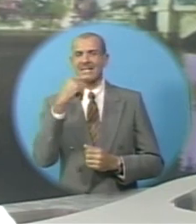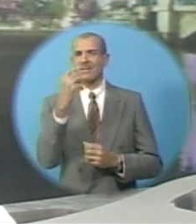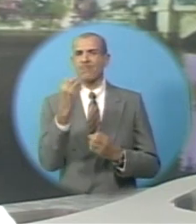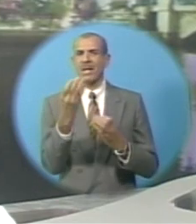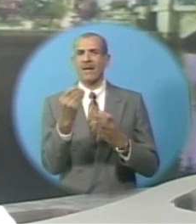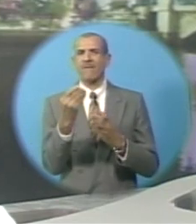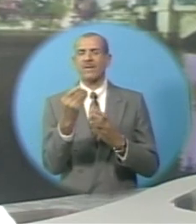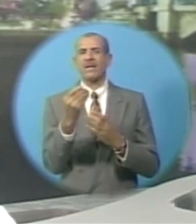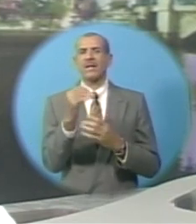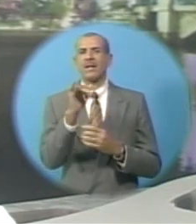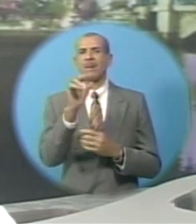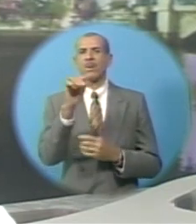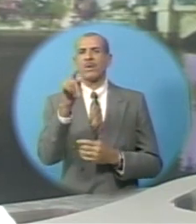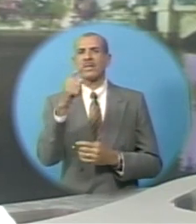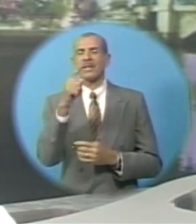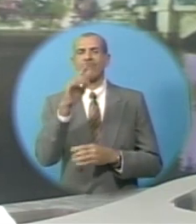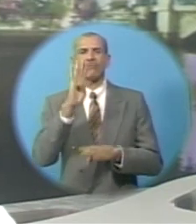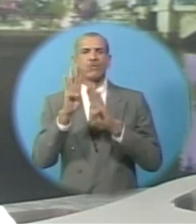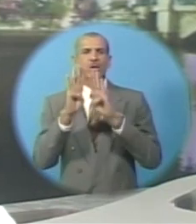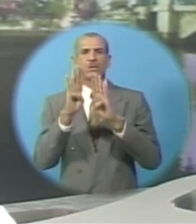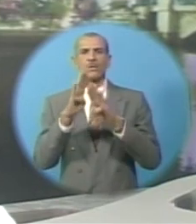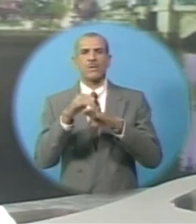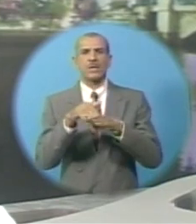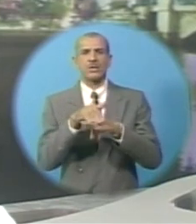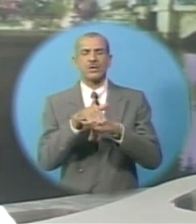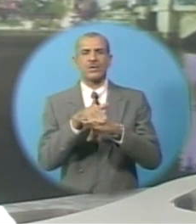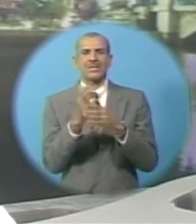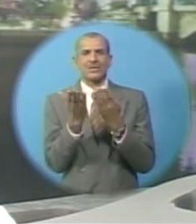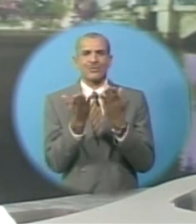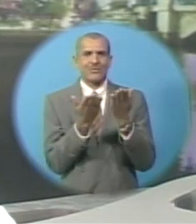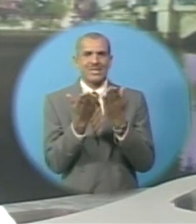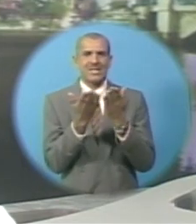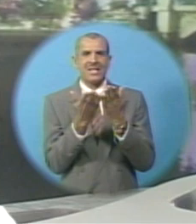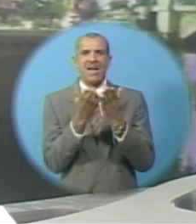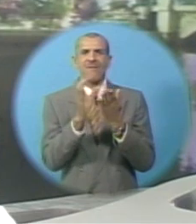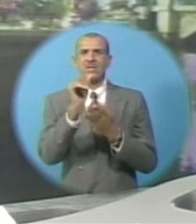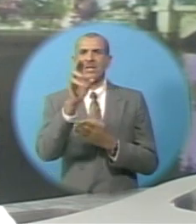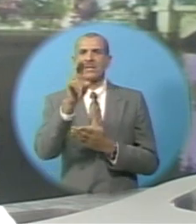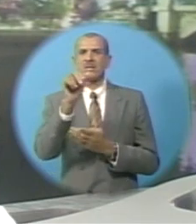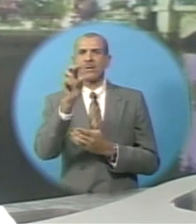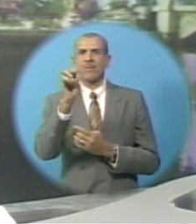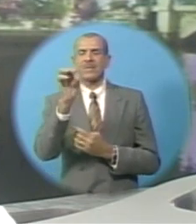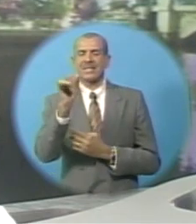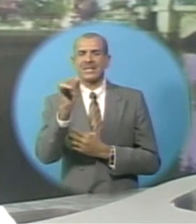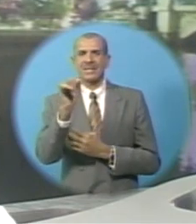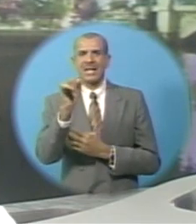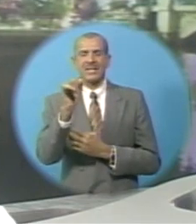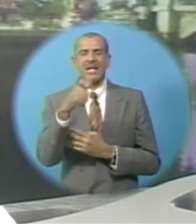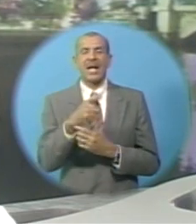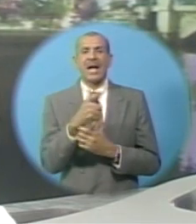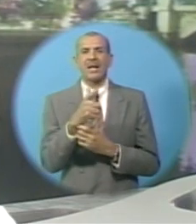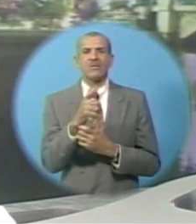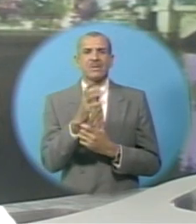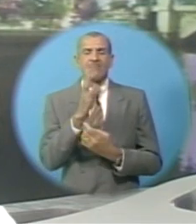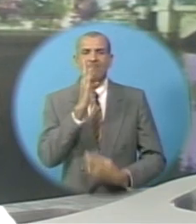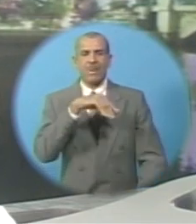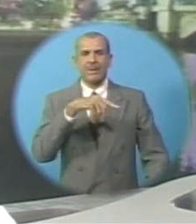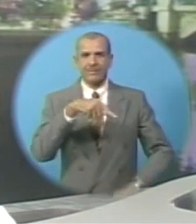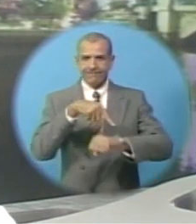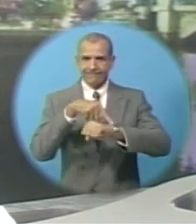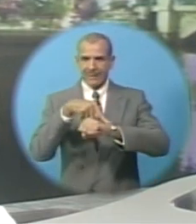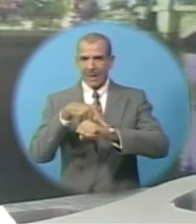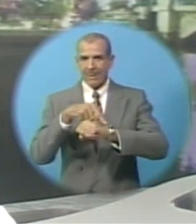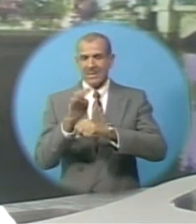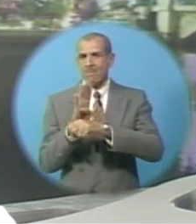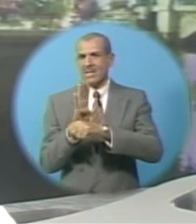its importers are frustrated with the slow customs clearances, adding that this could not have come at a worse time, since